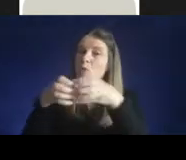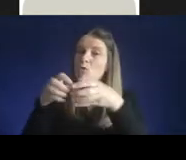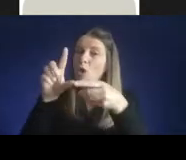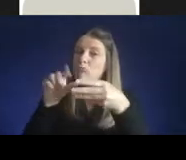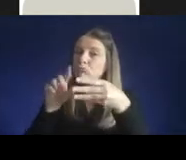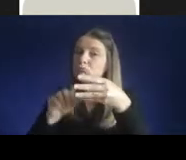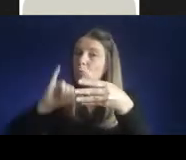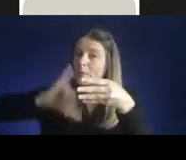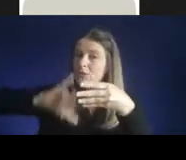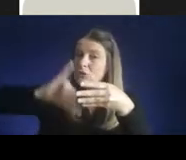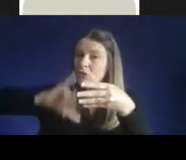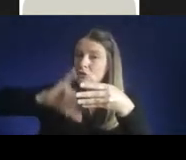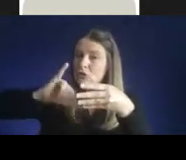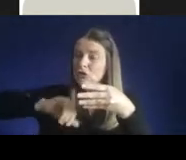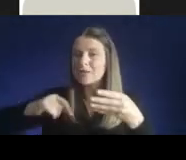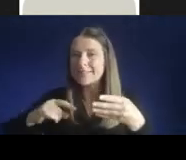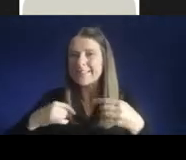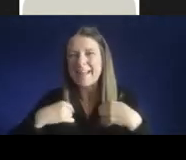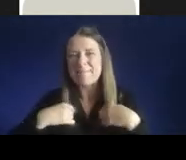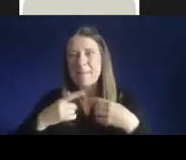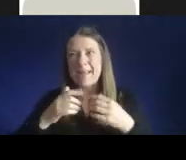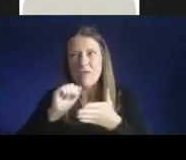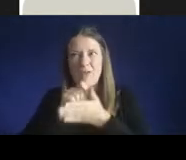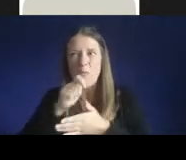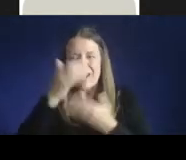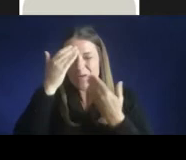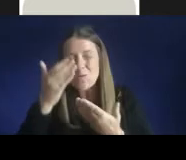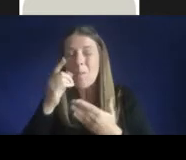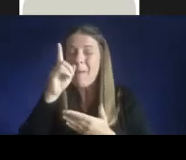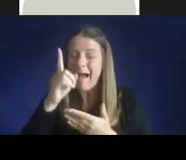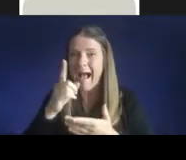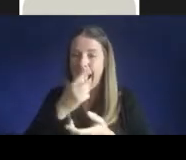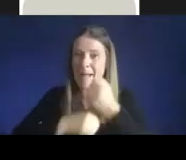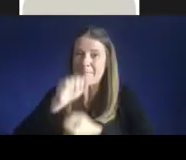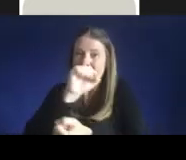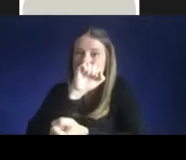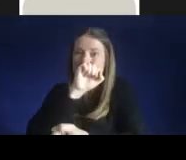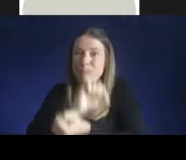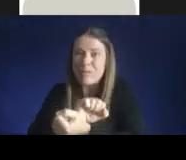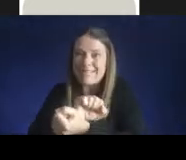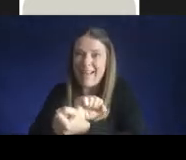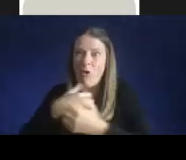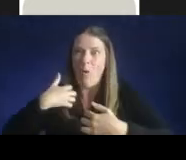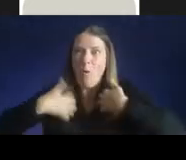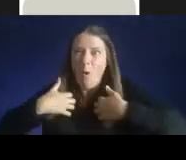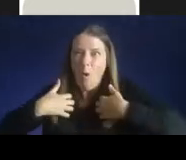I'm not sure if this is the right phrasing, a prison fanatic, there was no